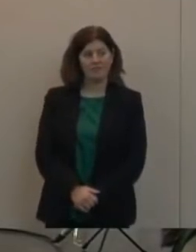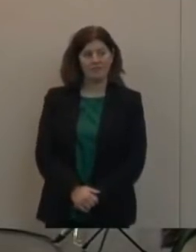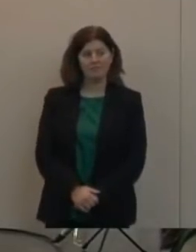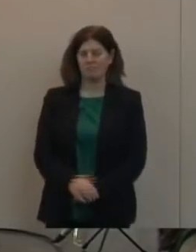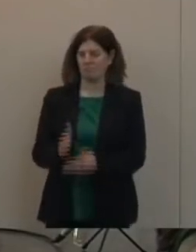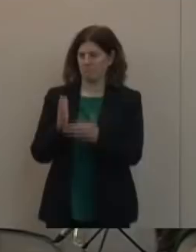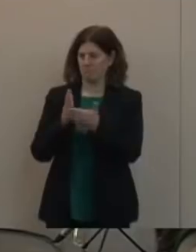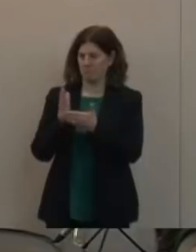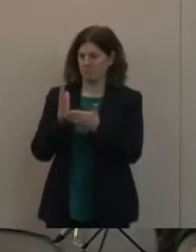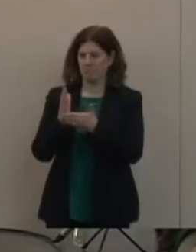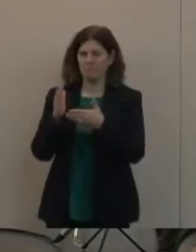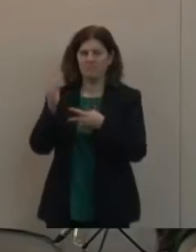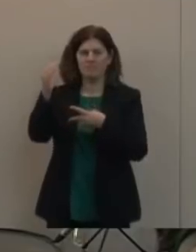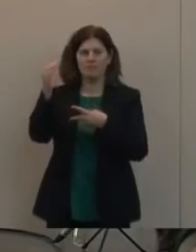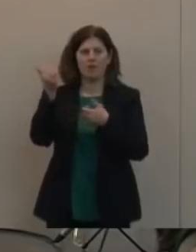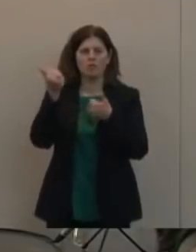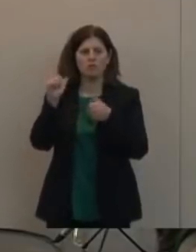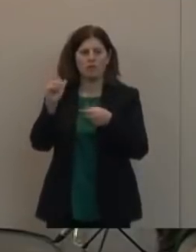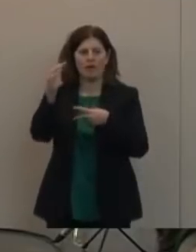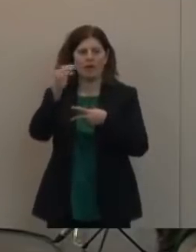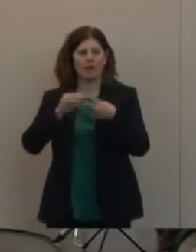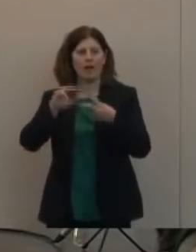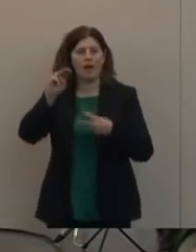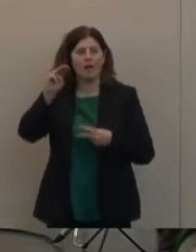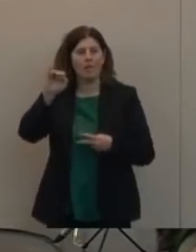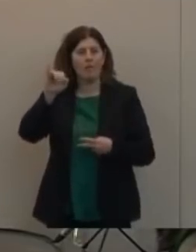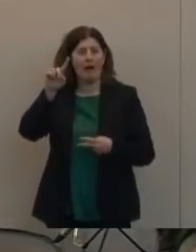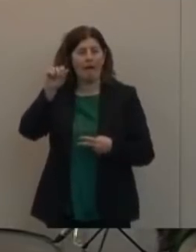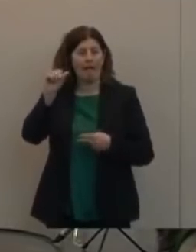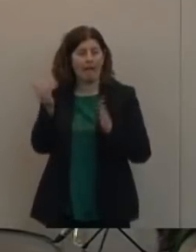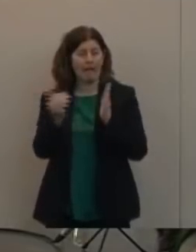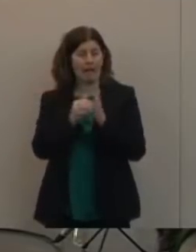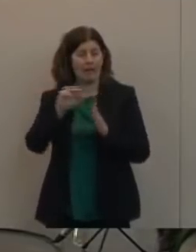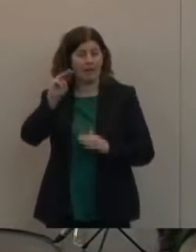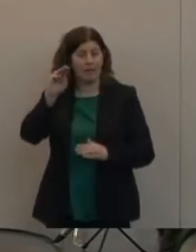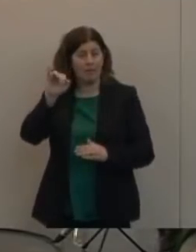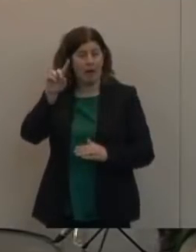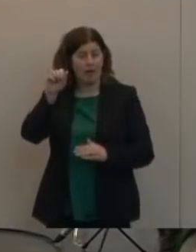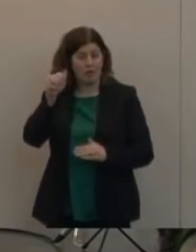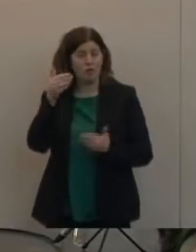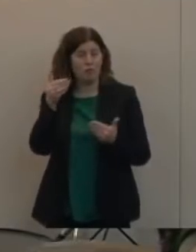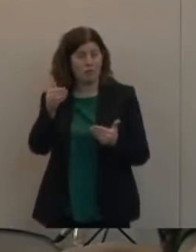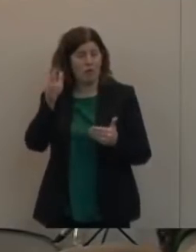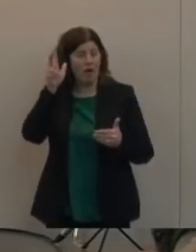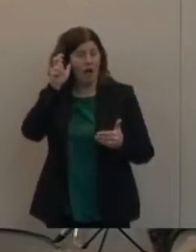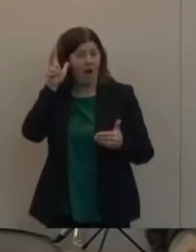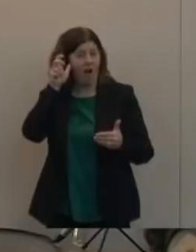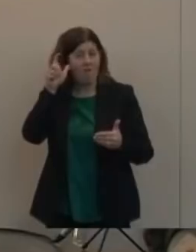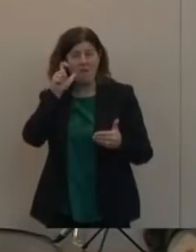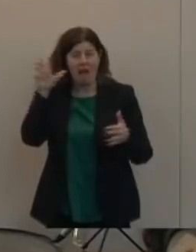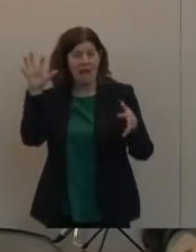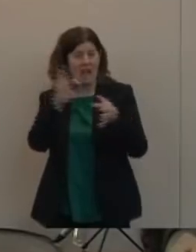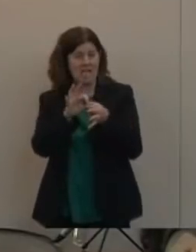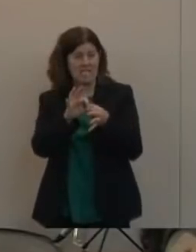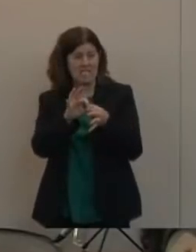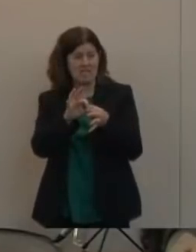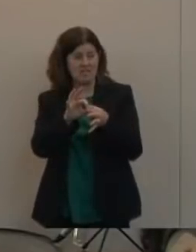All right, and I'm going to try to Maida one more time. Maida, it looks like your audio is not